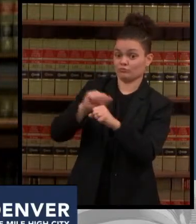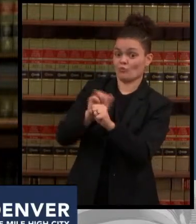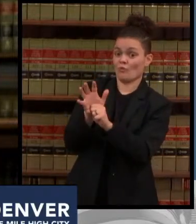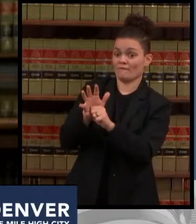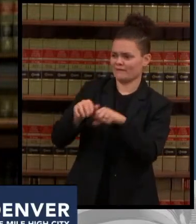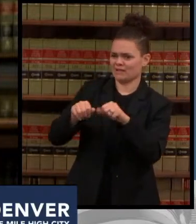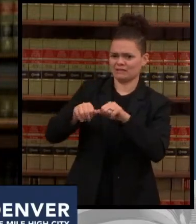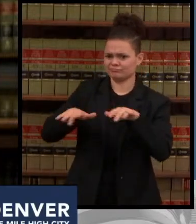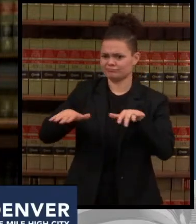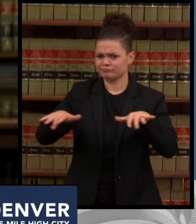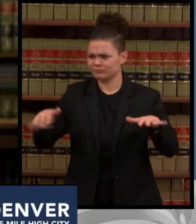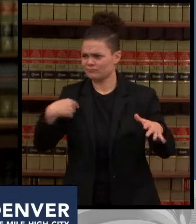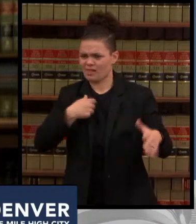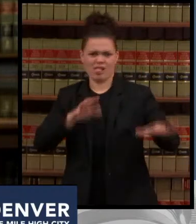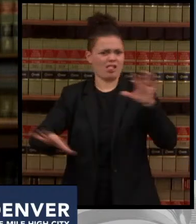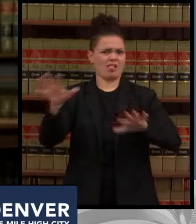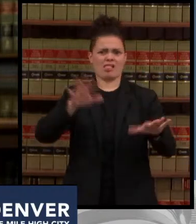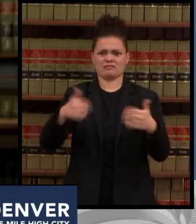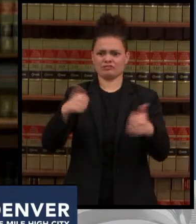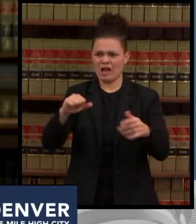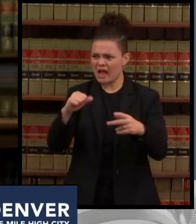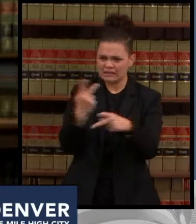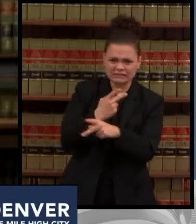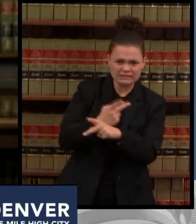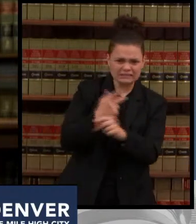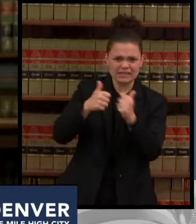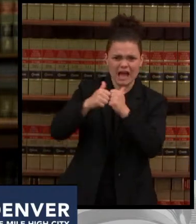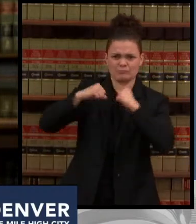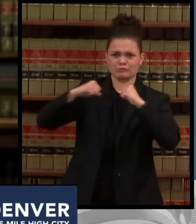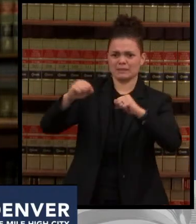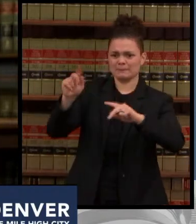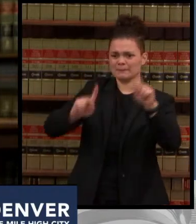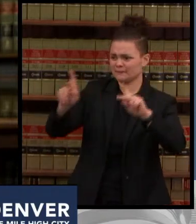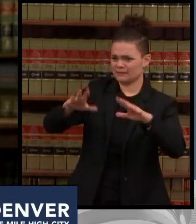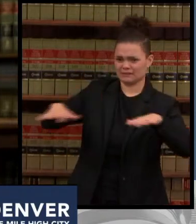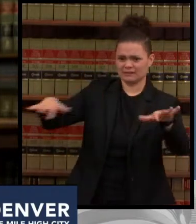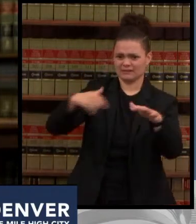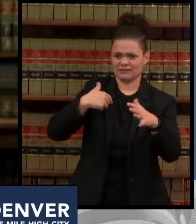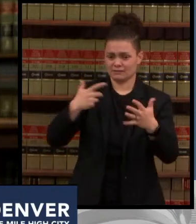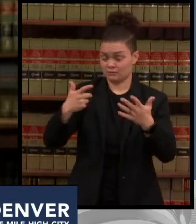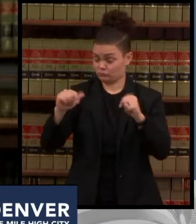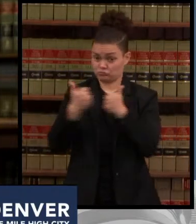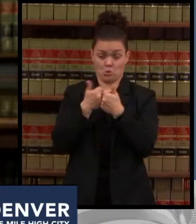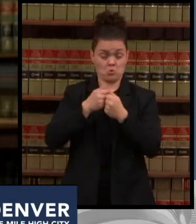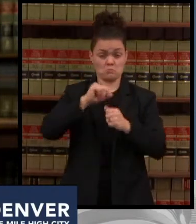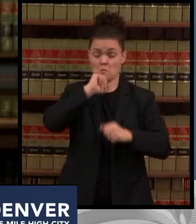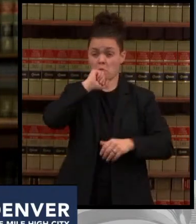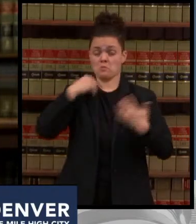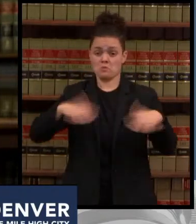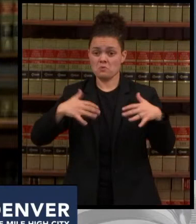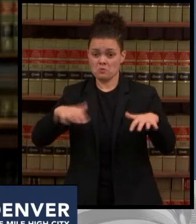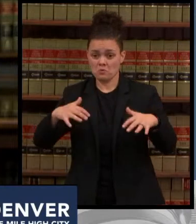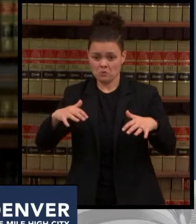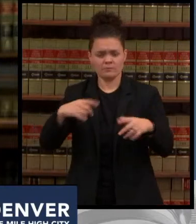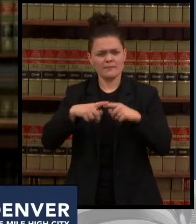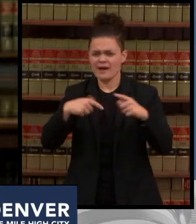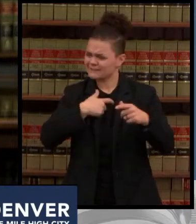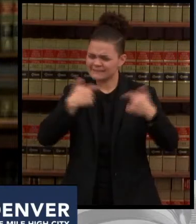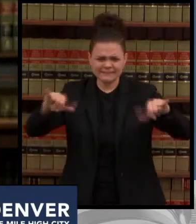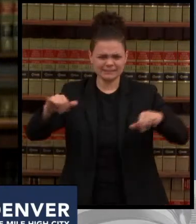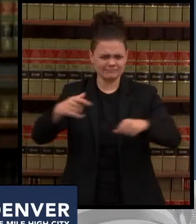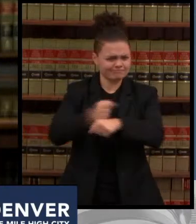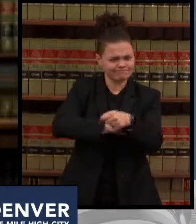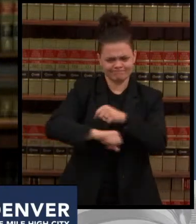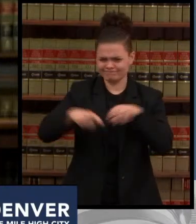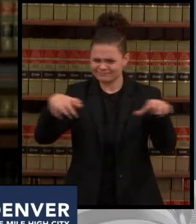like and how we could protect people, it seemed like an insurmountable challenge. And yet we came together and we did. We met the